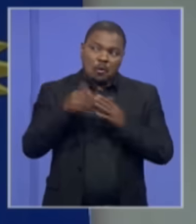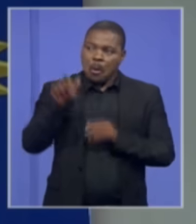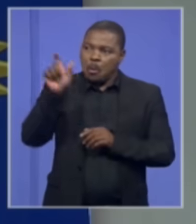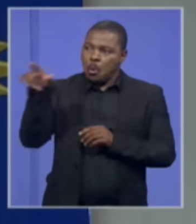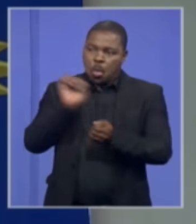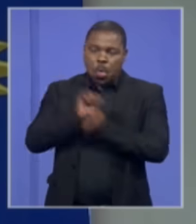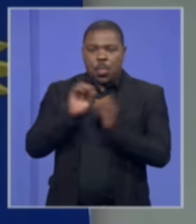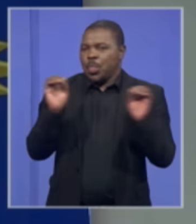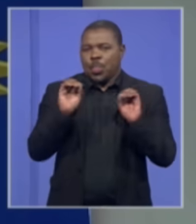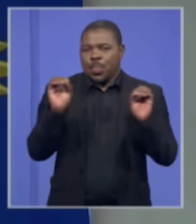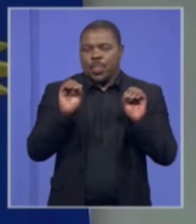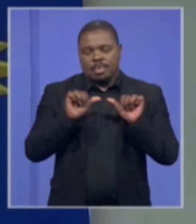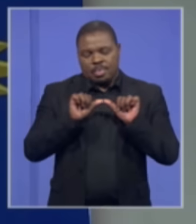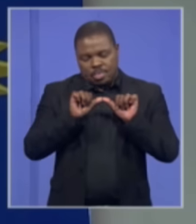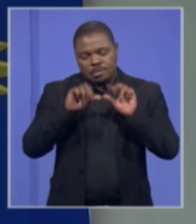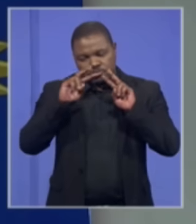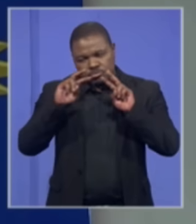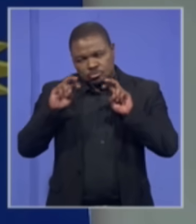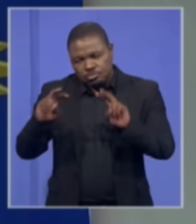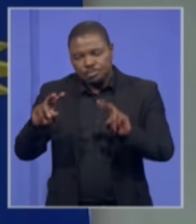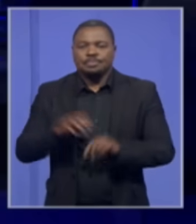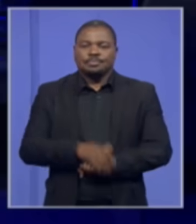mme diphuputso di tswela pele.